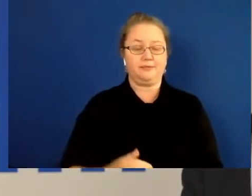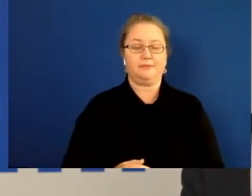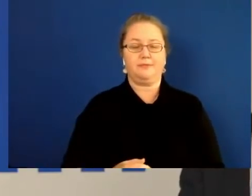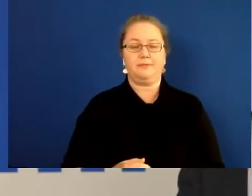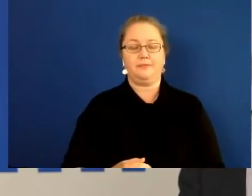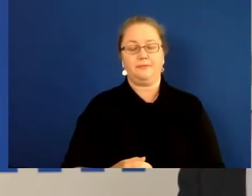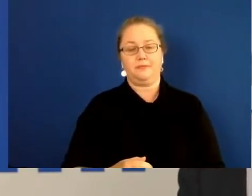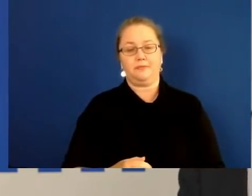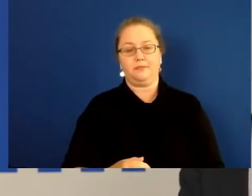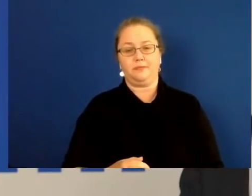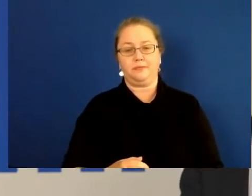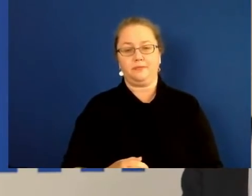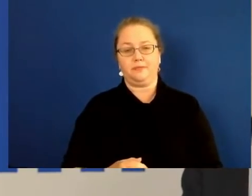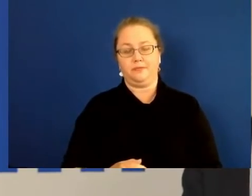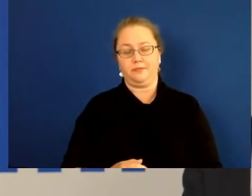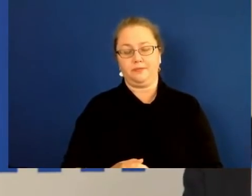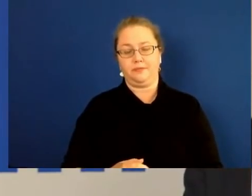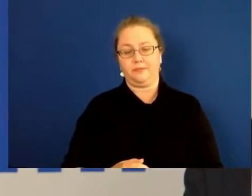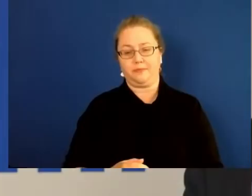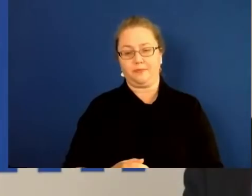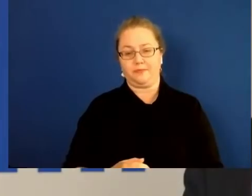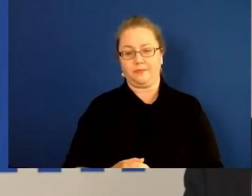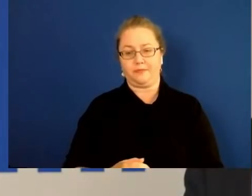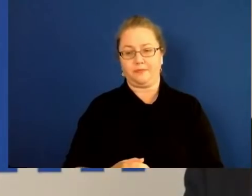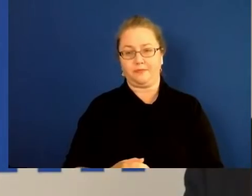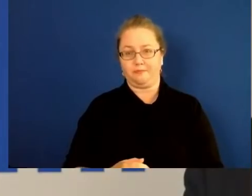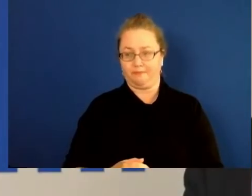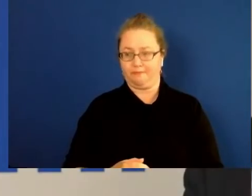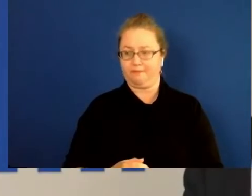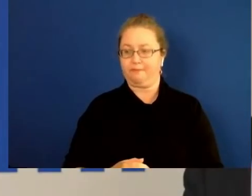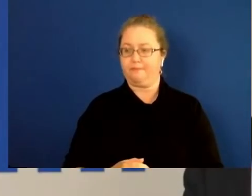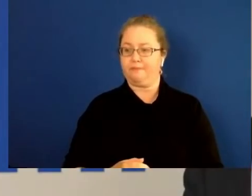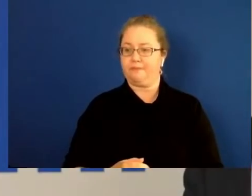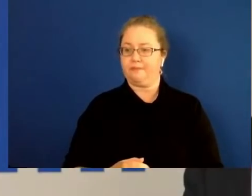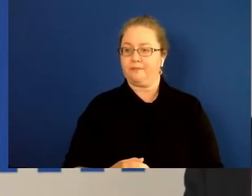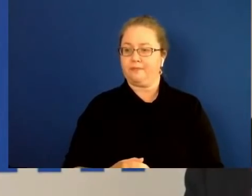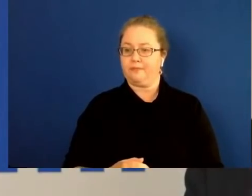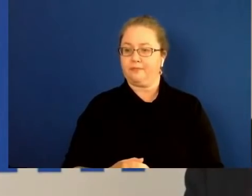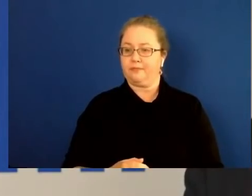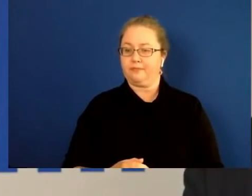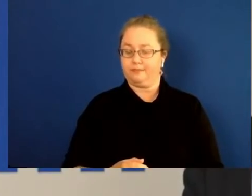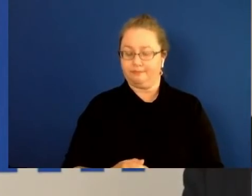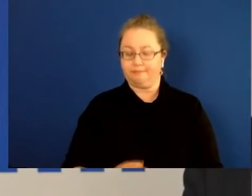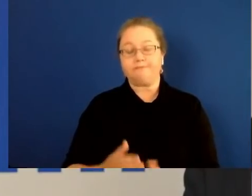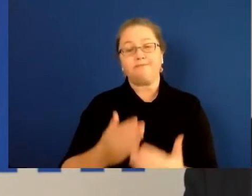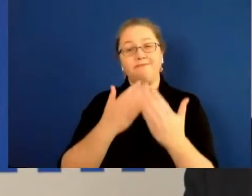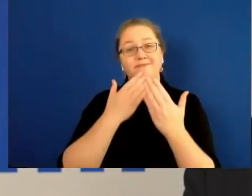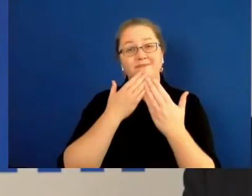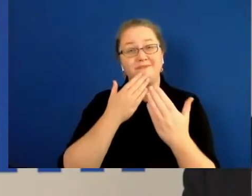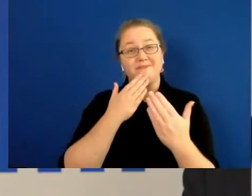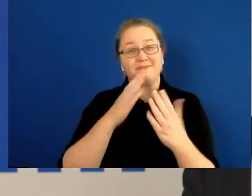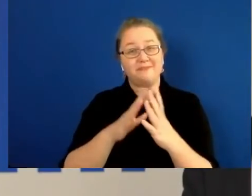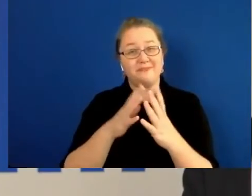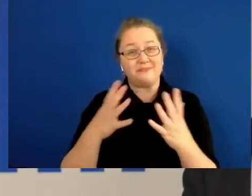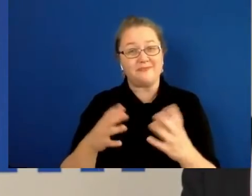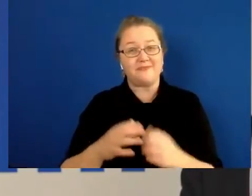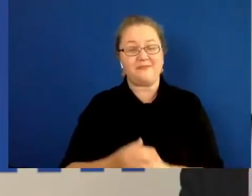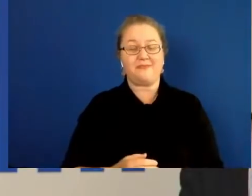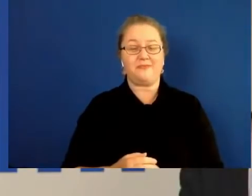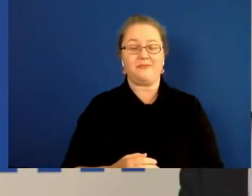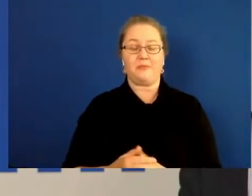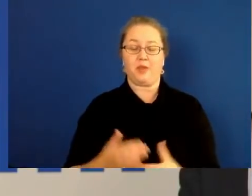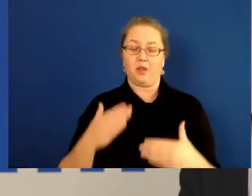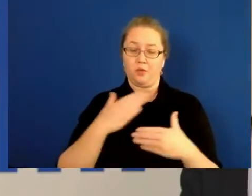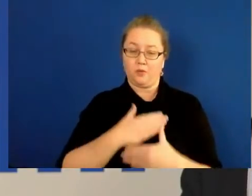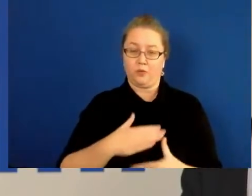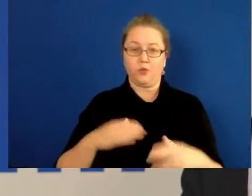I'd also like to thank Minister Dix, Dr. Henry, again for your support and for joining us this afternoon in Surrey. We have